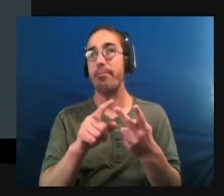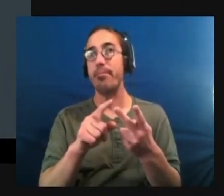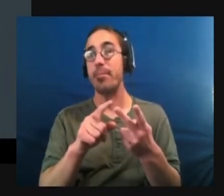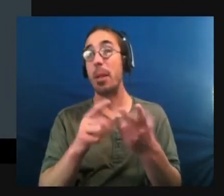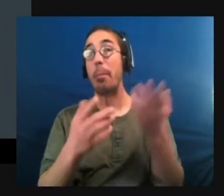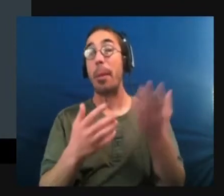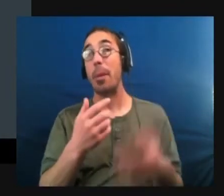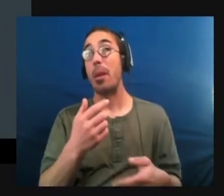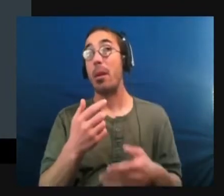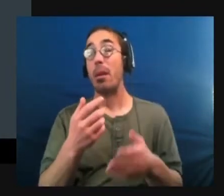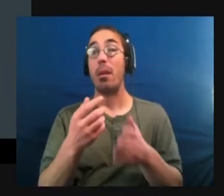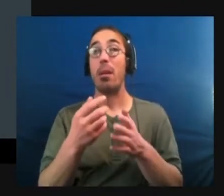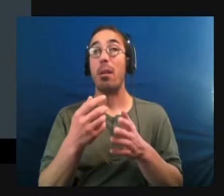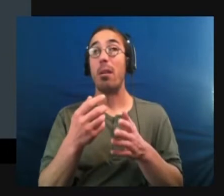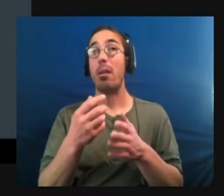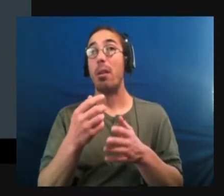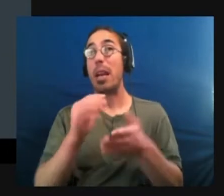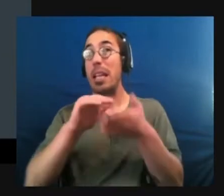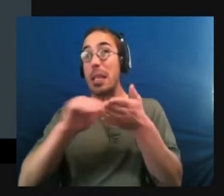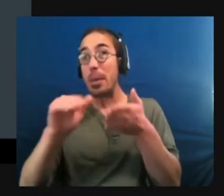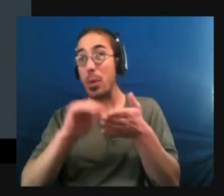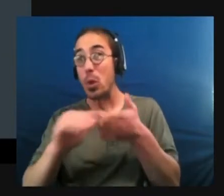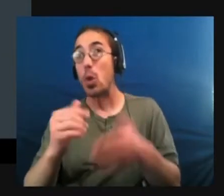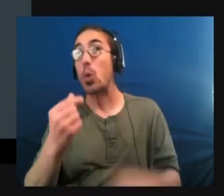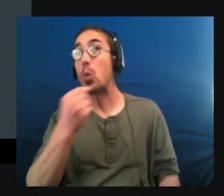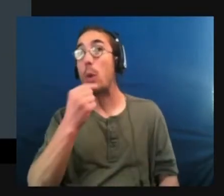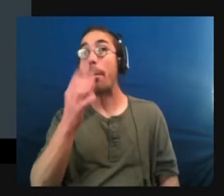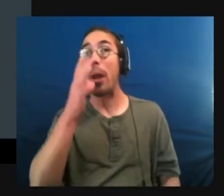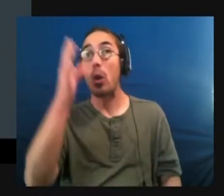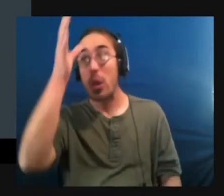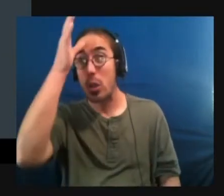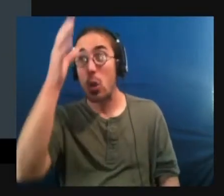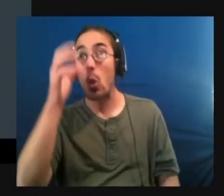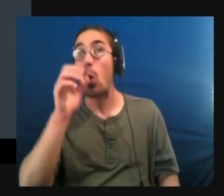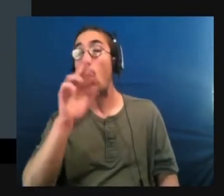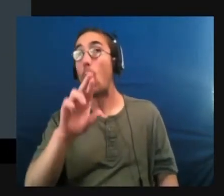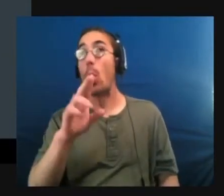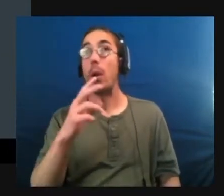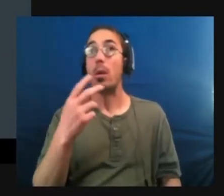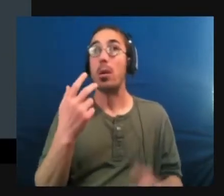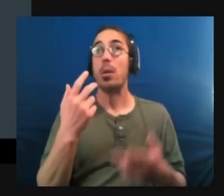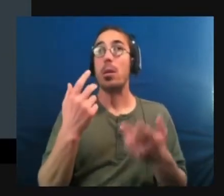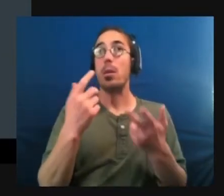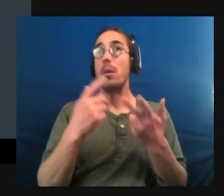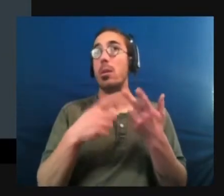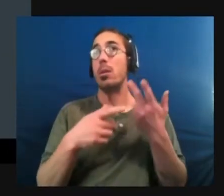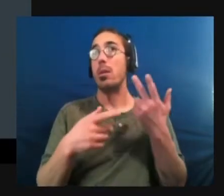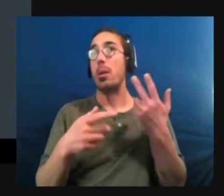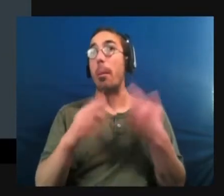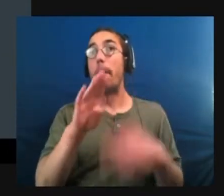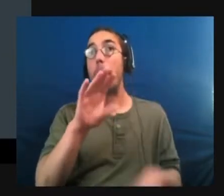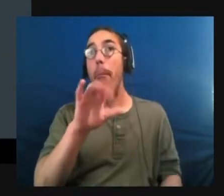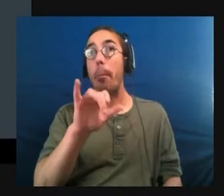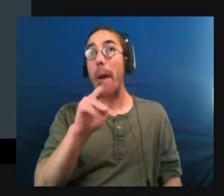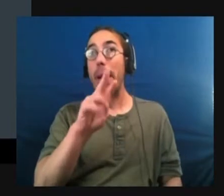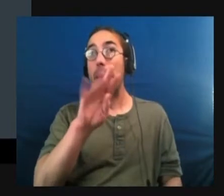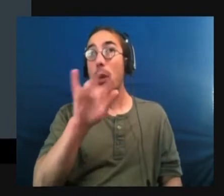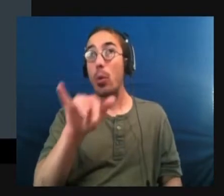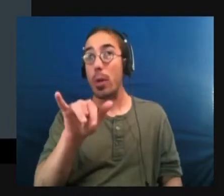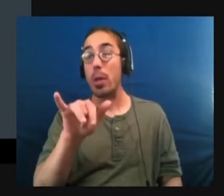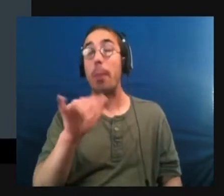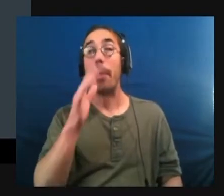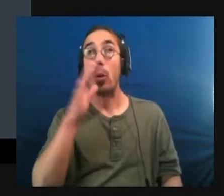parents or non-binary parents. And so when we talk